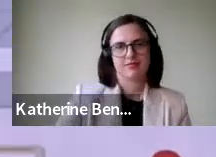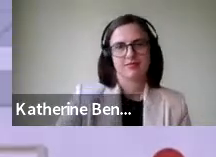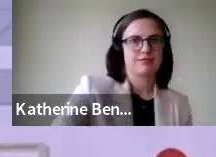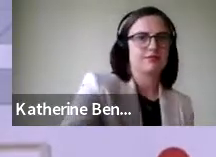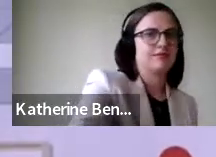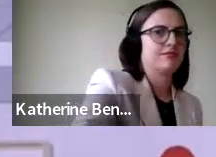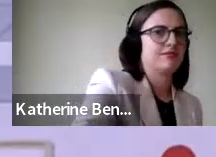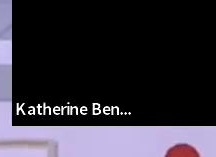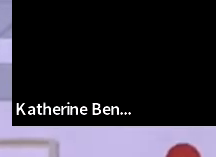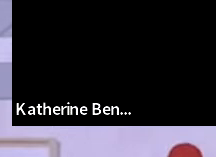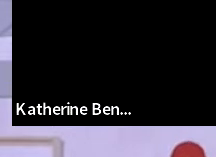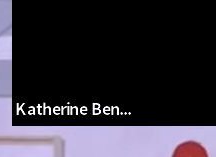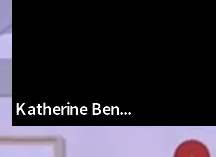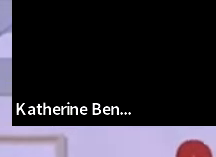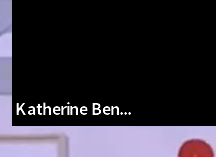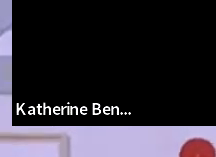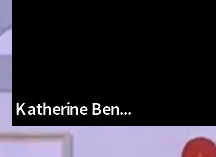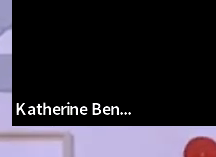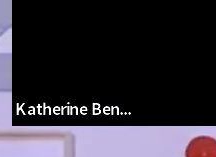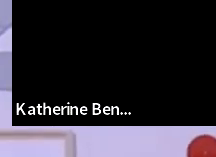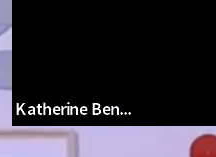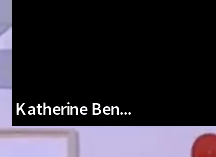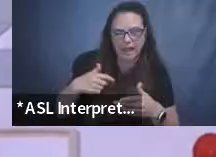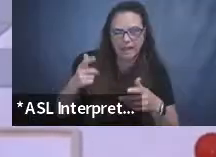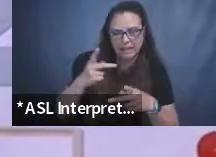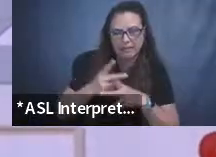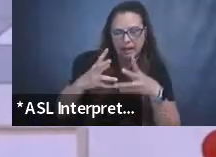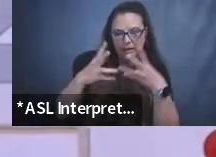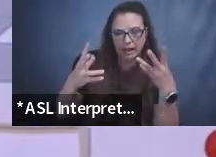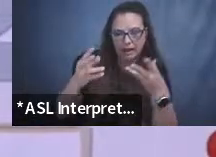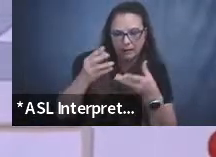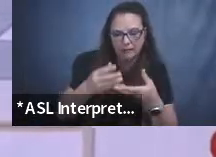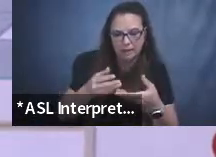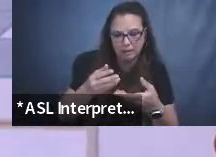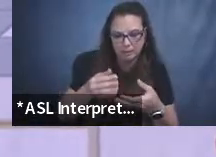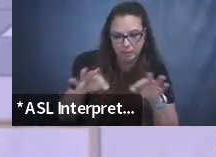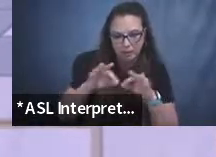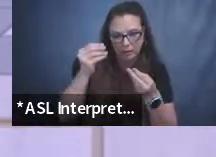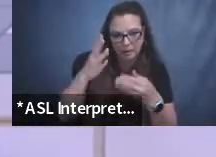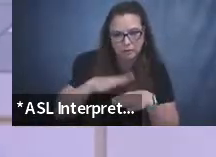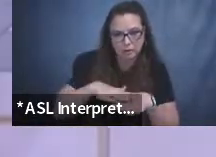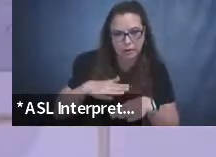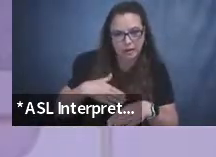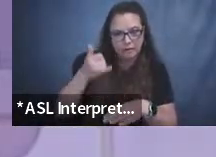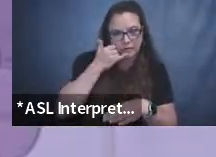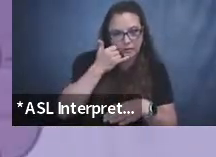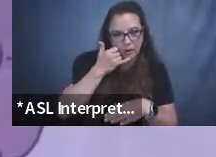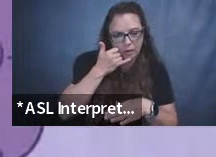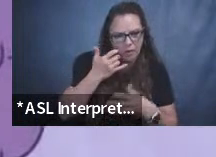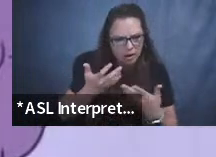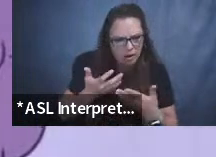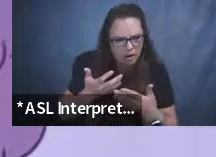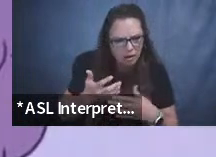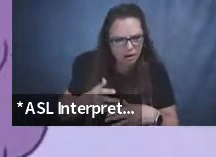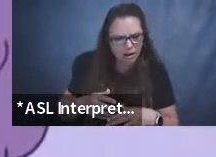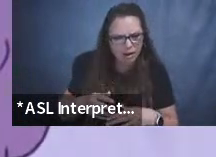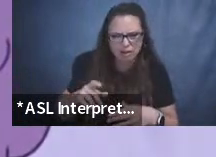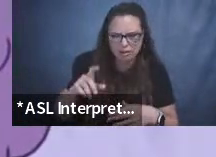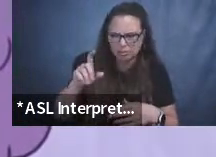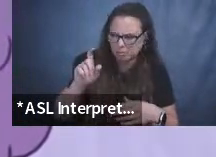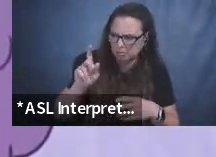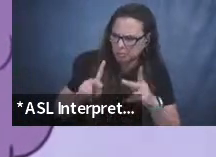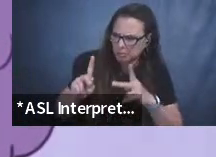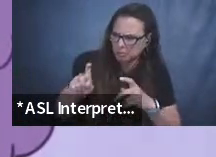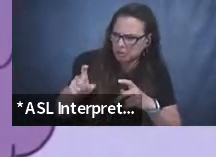might be thinking, I keep a lot of important personal information on my phone. Aren't people expected to have a reasonable amount of security and